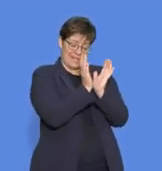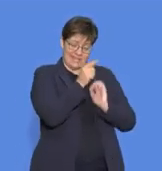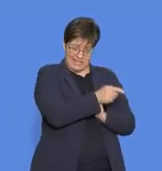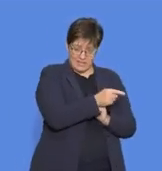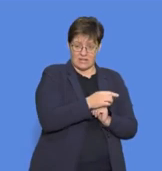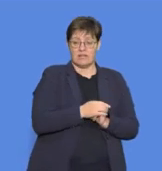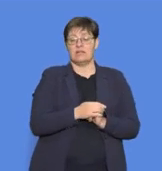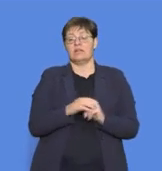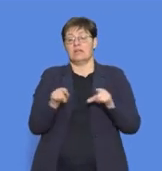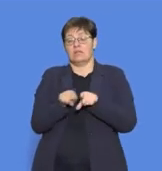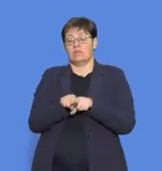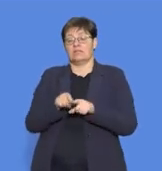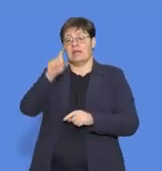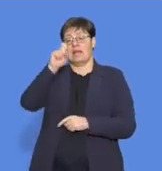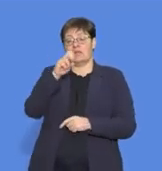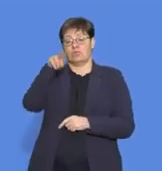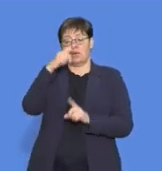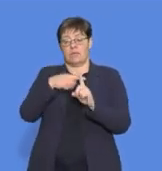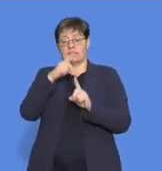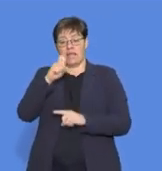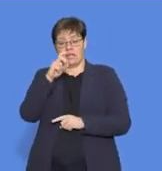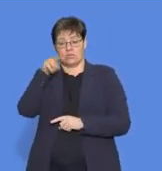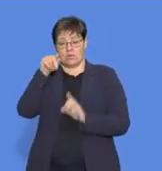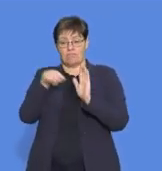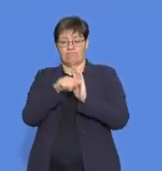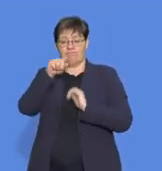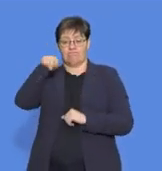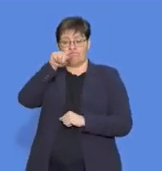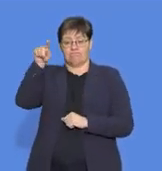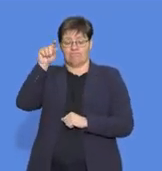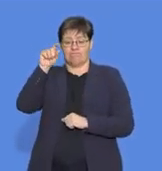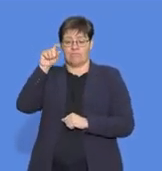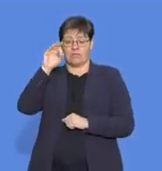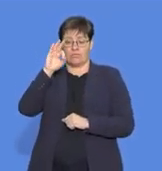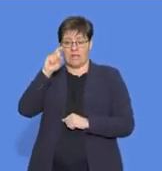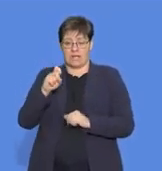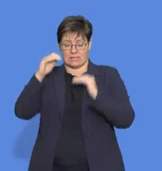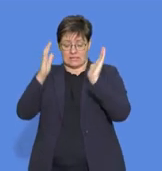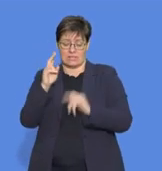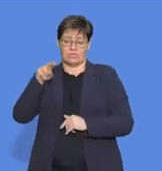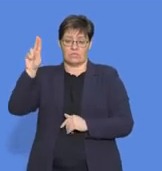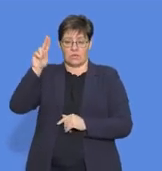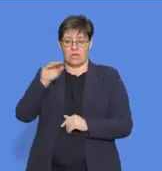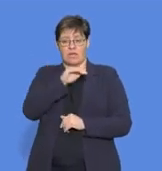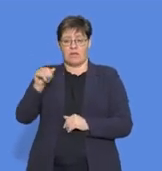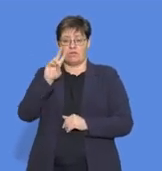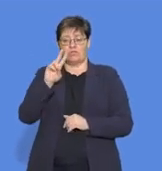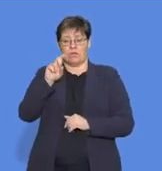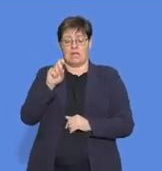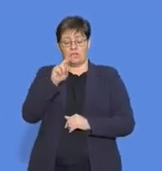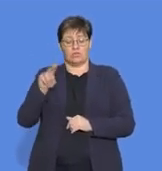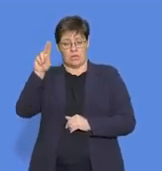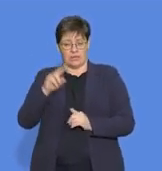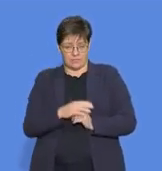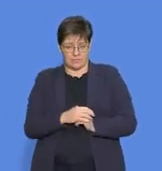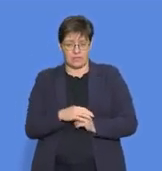for cos of p, so it means I got to get rid of this 2x squared. I put the 2x squared into the denominator, and now we have an expression for